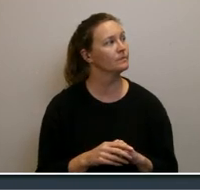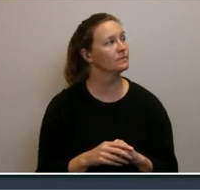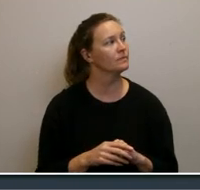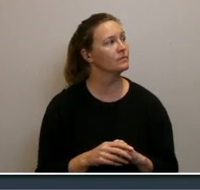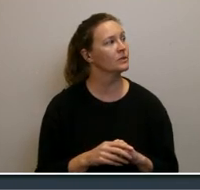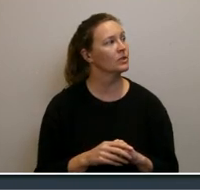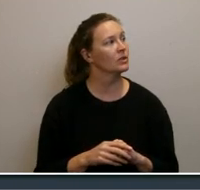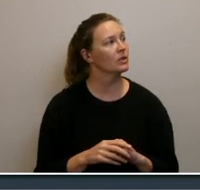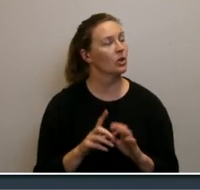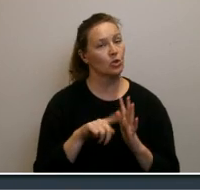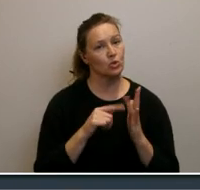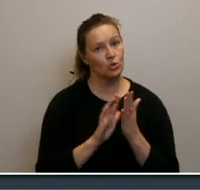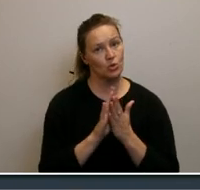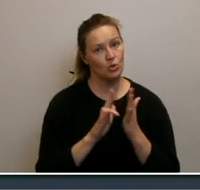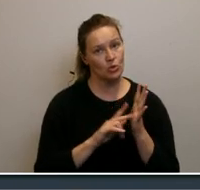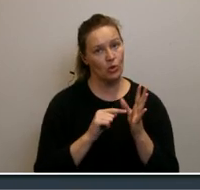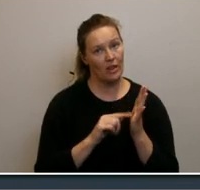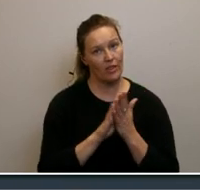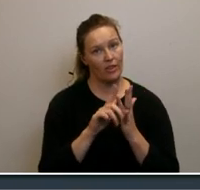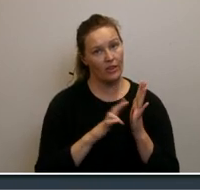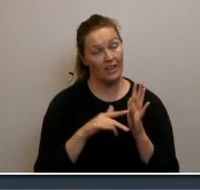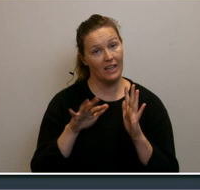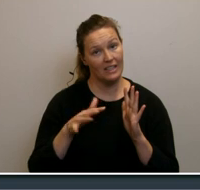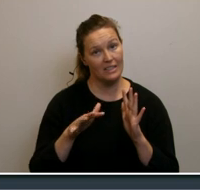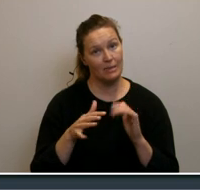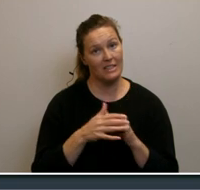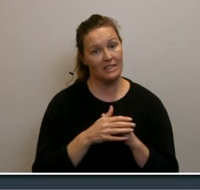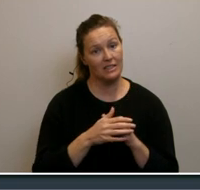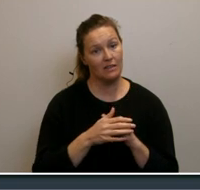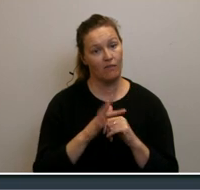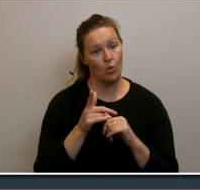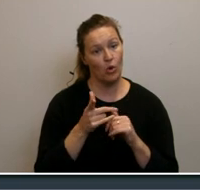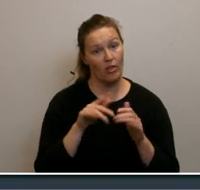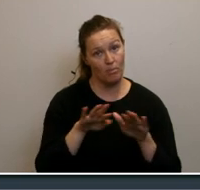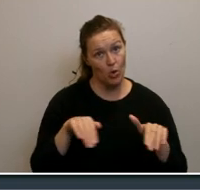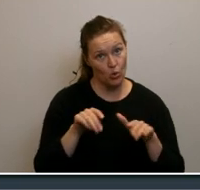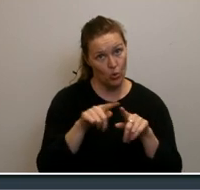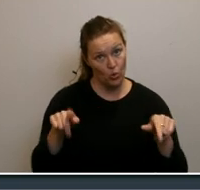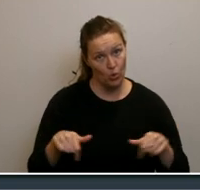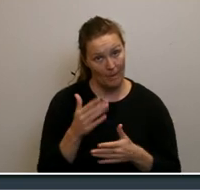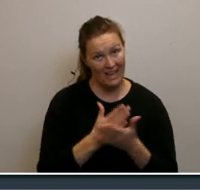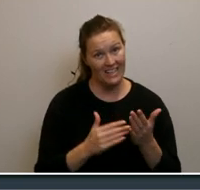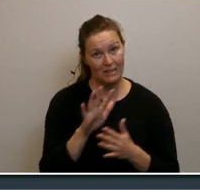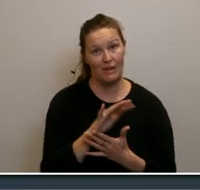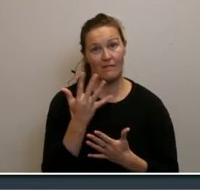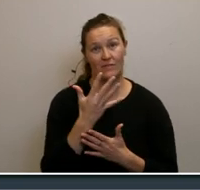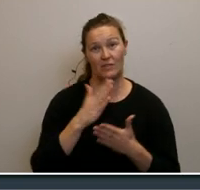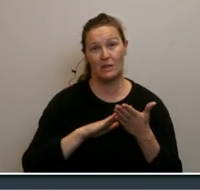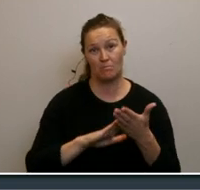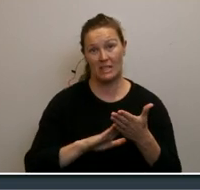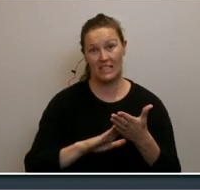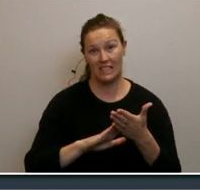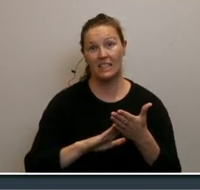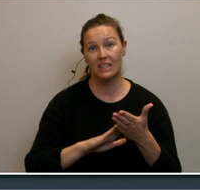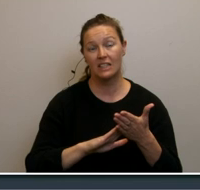Jonathan has estimated that this project for the pools part of it itself is upwards of $15 million